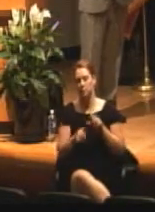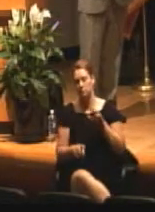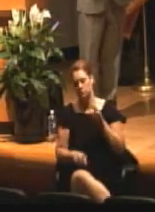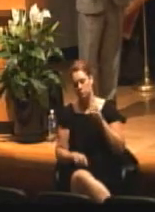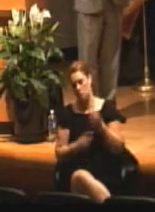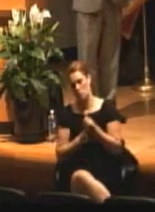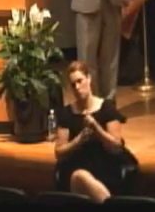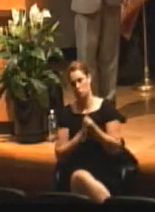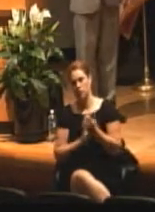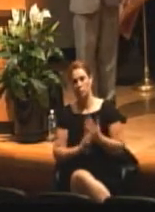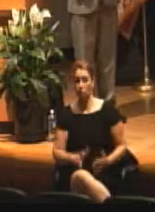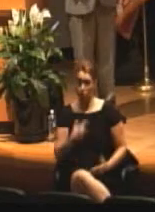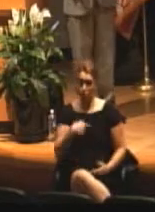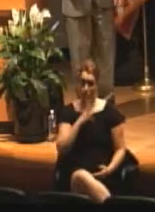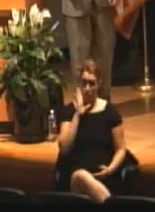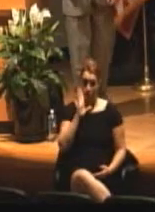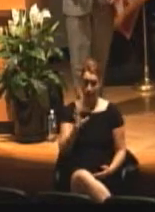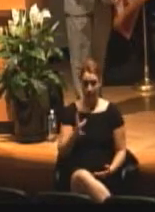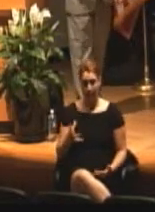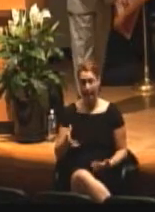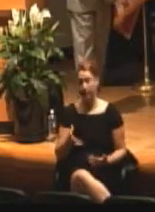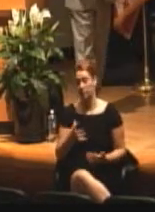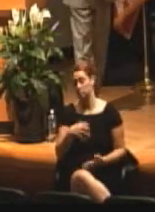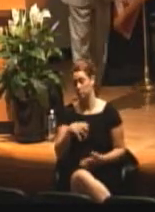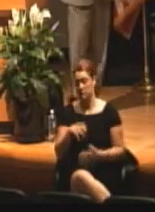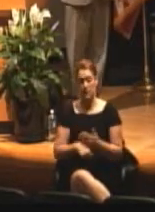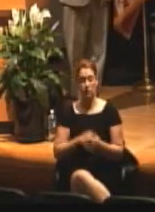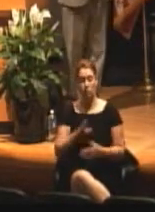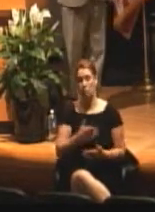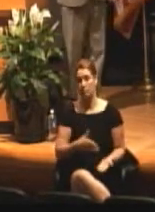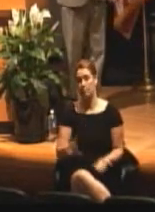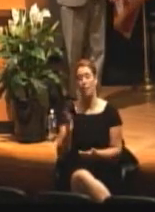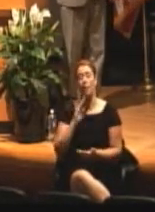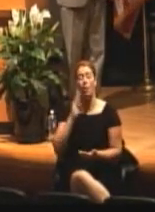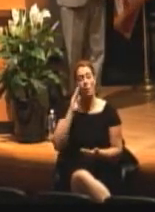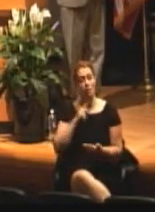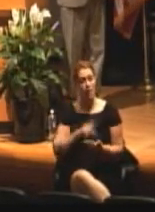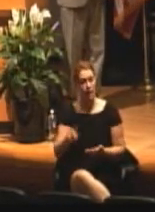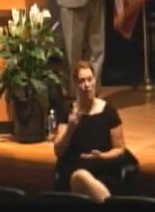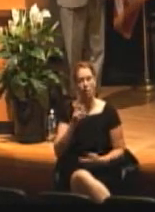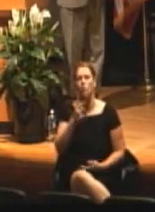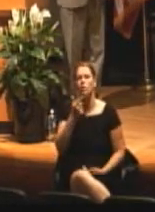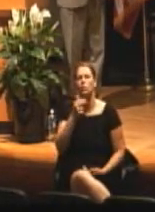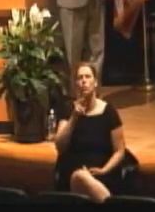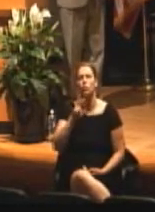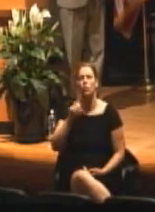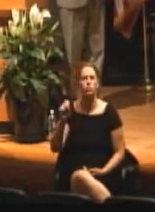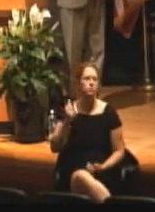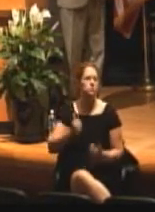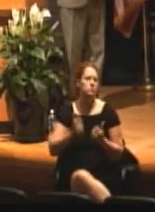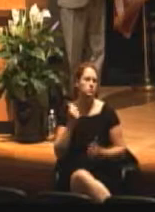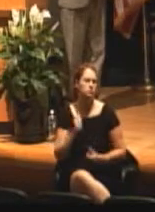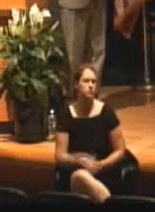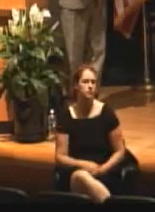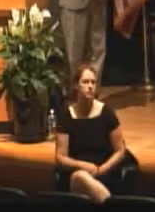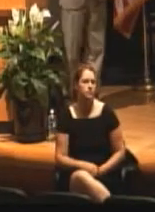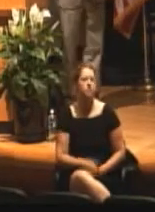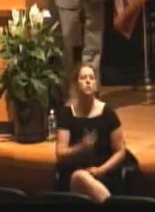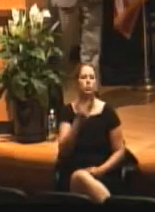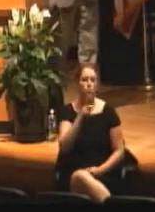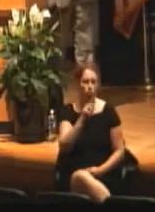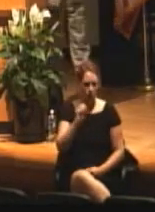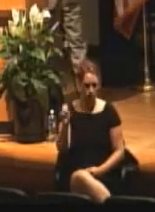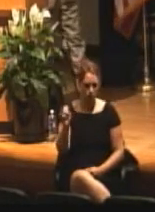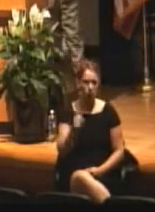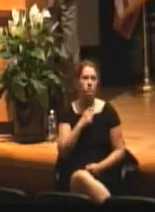pay? Like you're going to, you have $1,000 that goes into your bank. Or are we going to take the gross pay? Gross? Yep. So